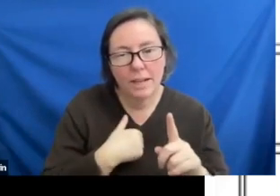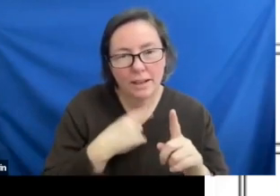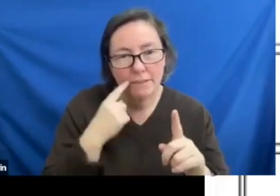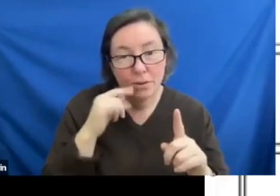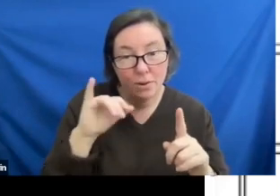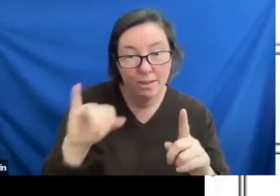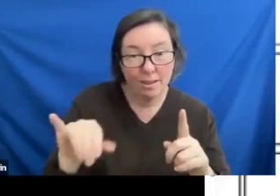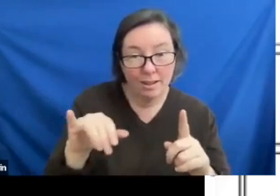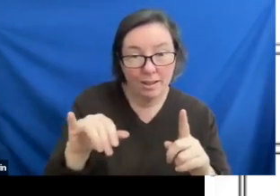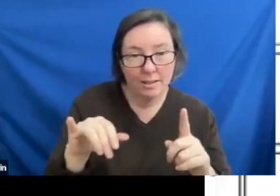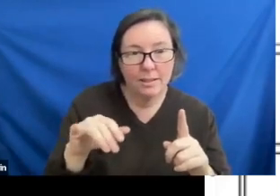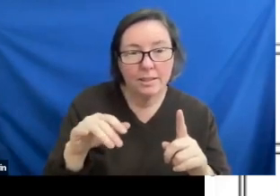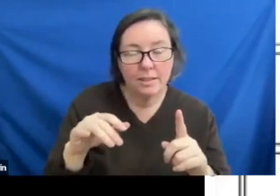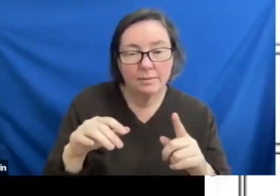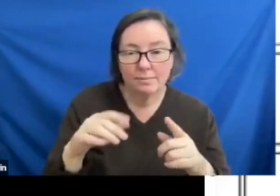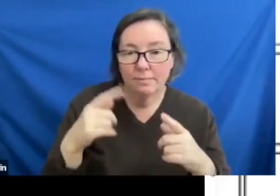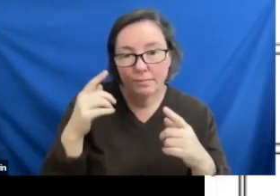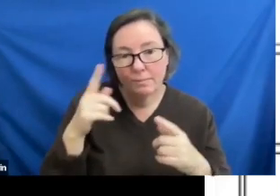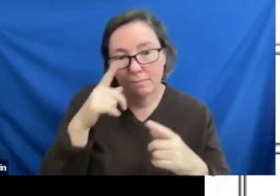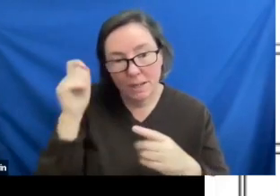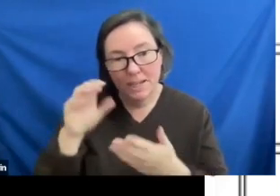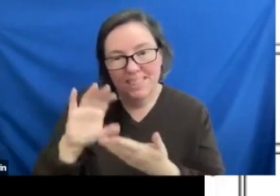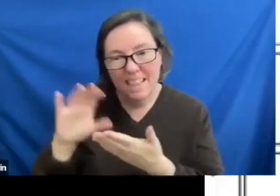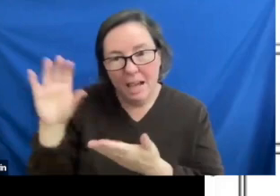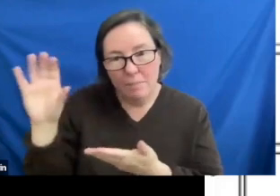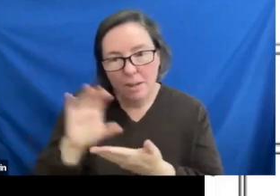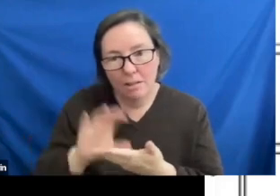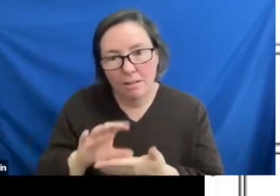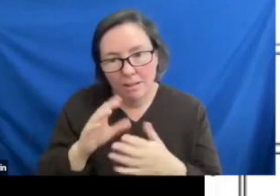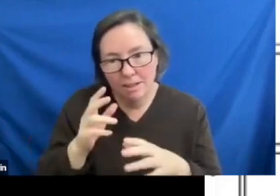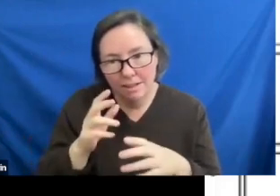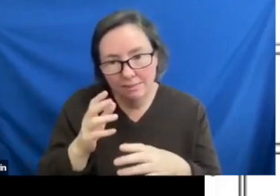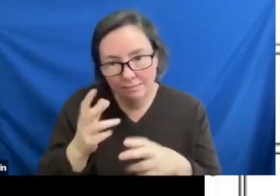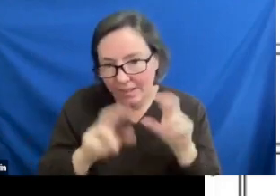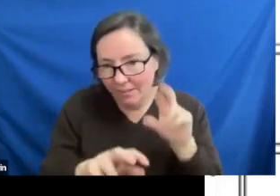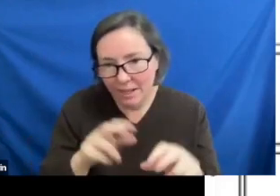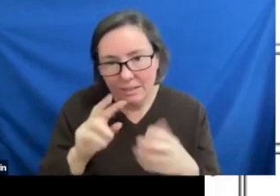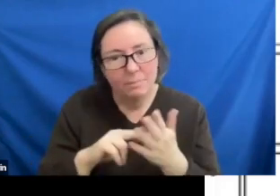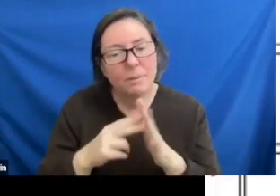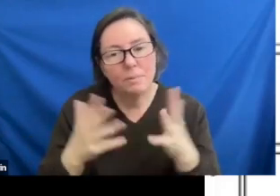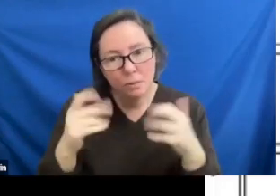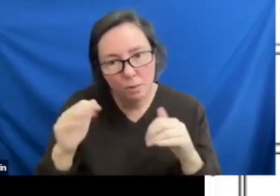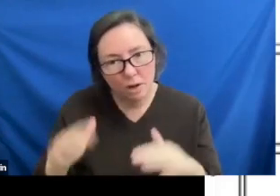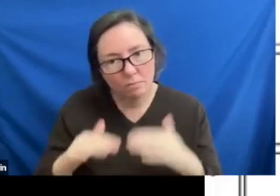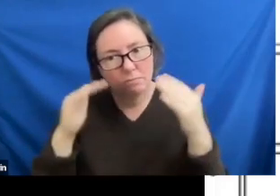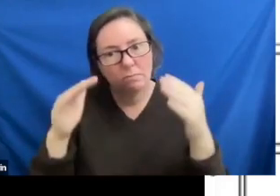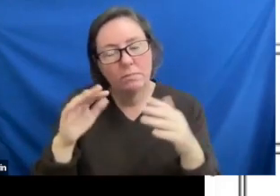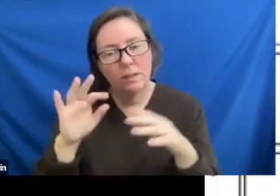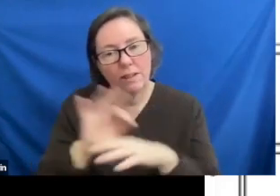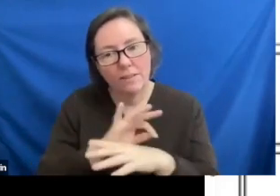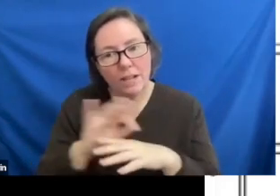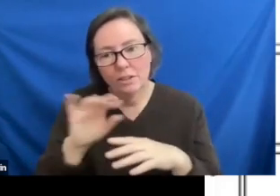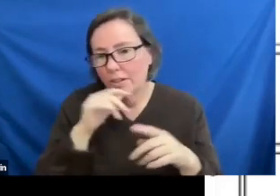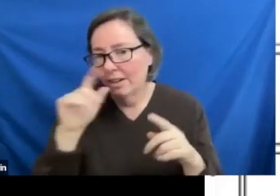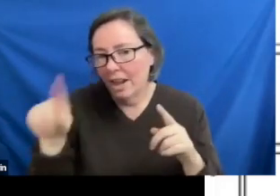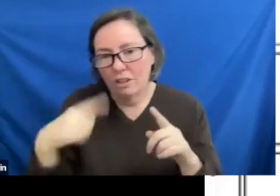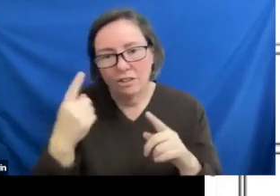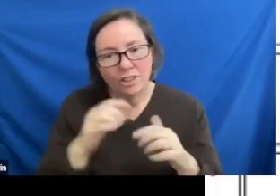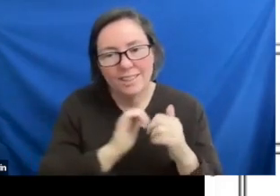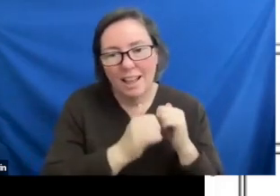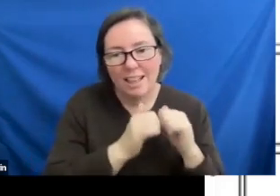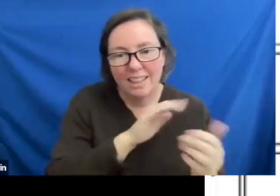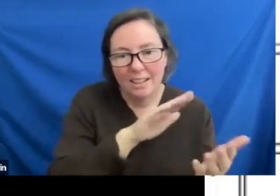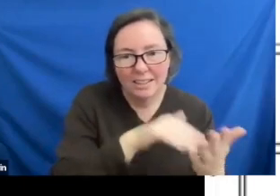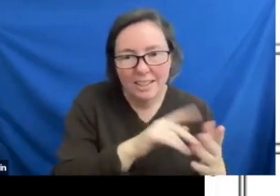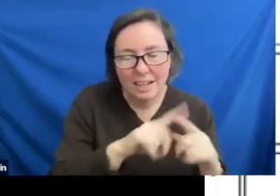is, with this capital investment, to upgrade CAS to be functional not only as an athletic center,